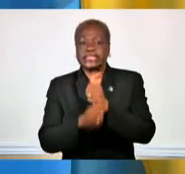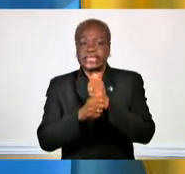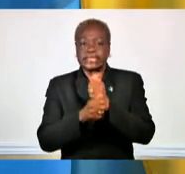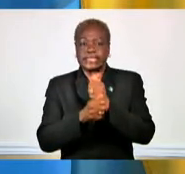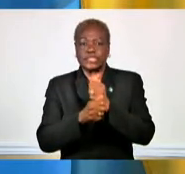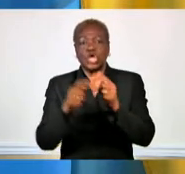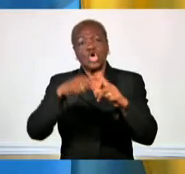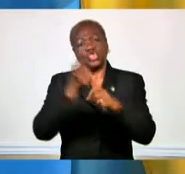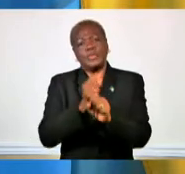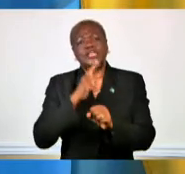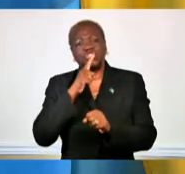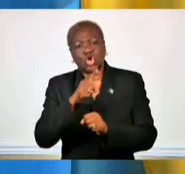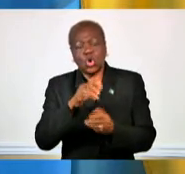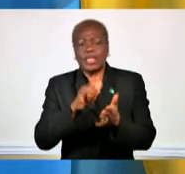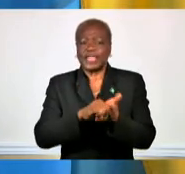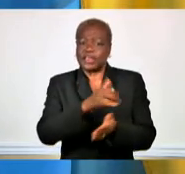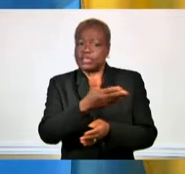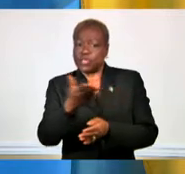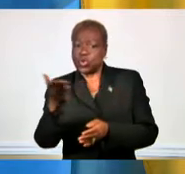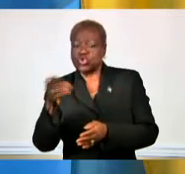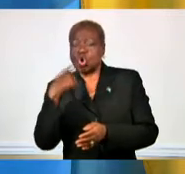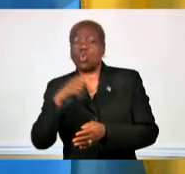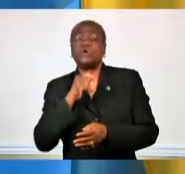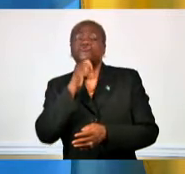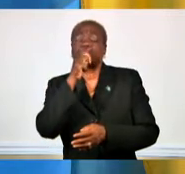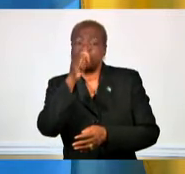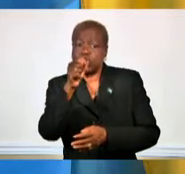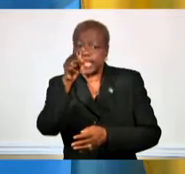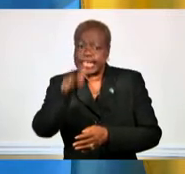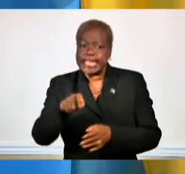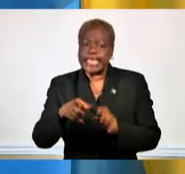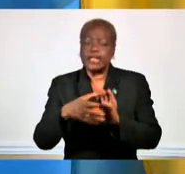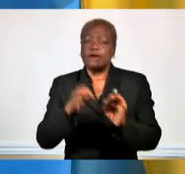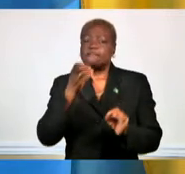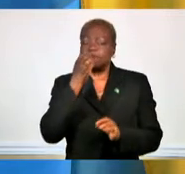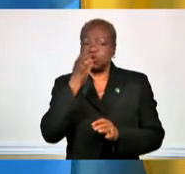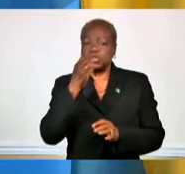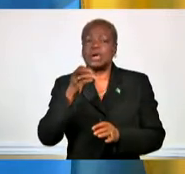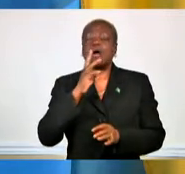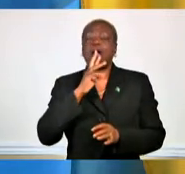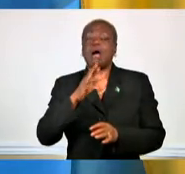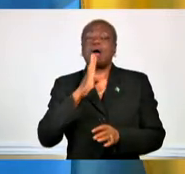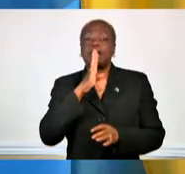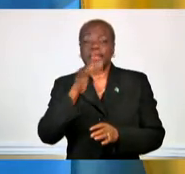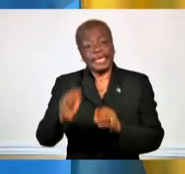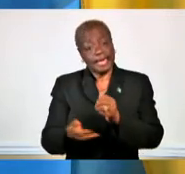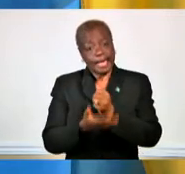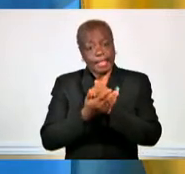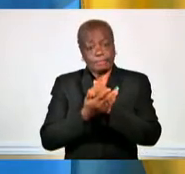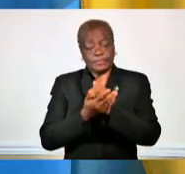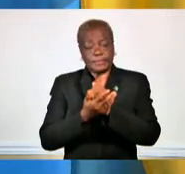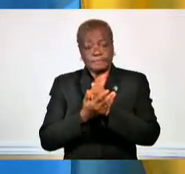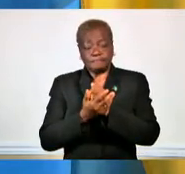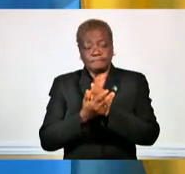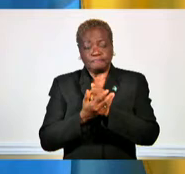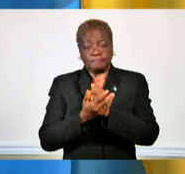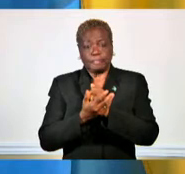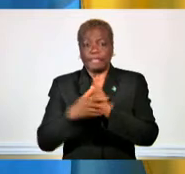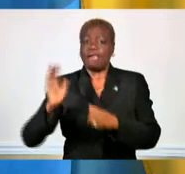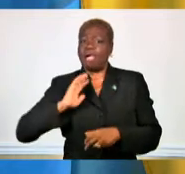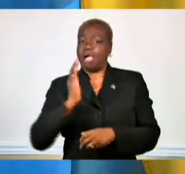to ensure those who are truly in need of food are being helped.